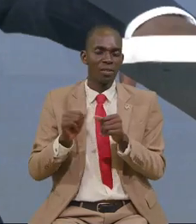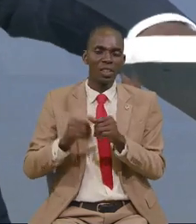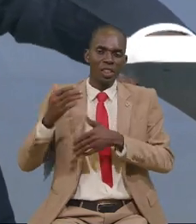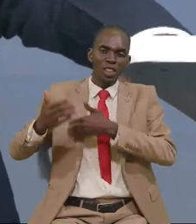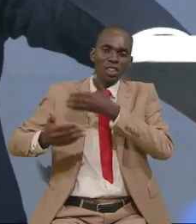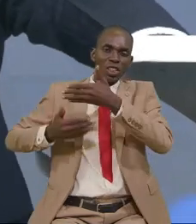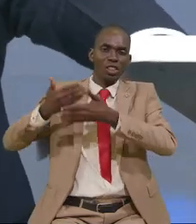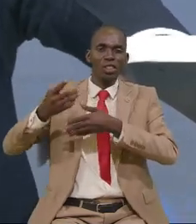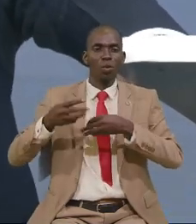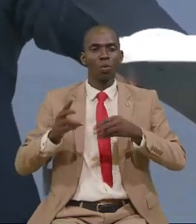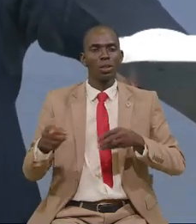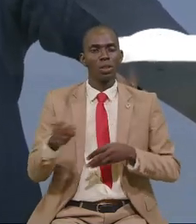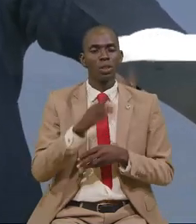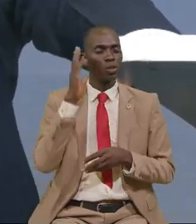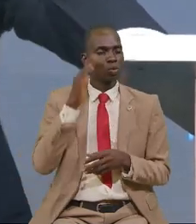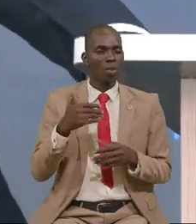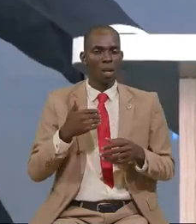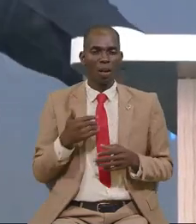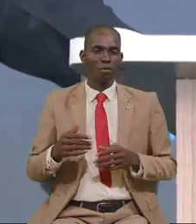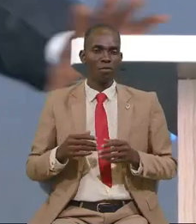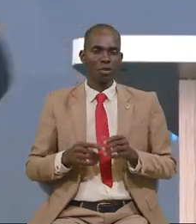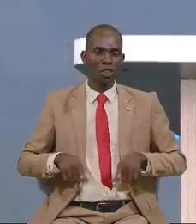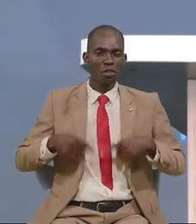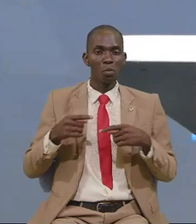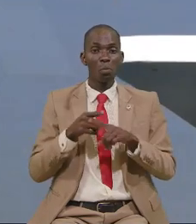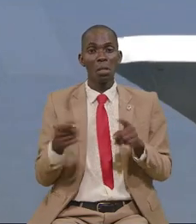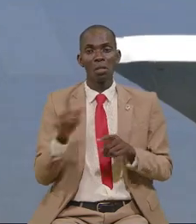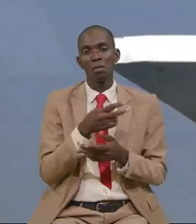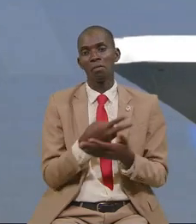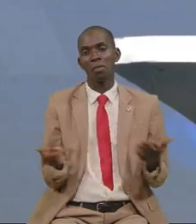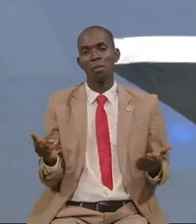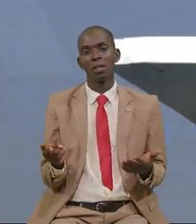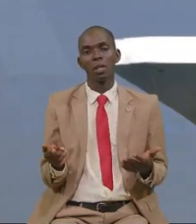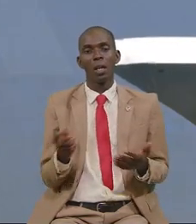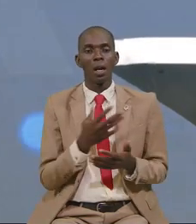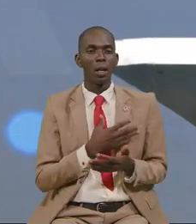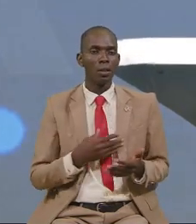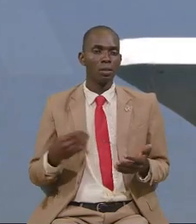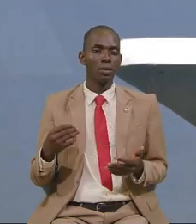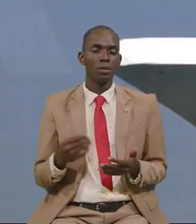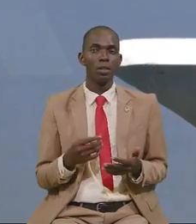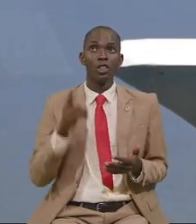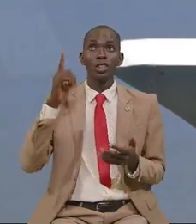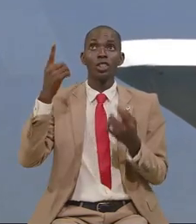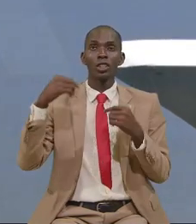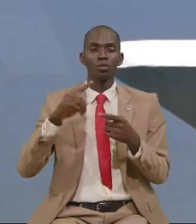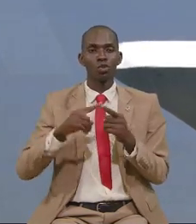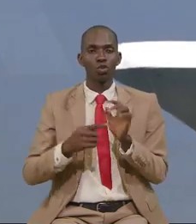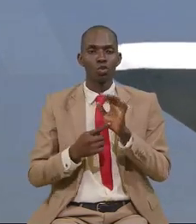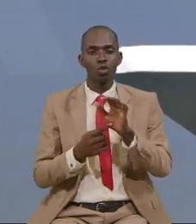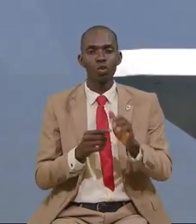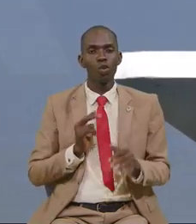they should have lived, they failed. But he came to show us